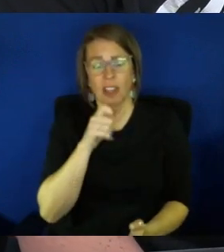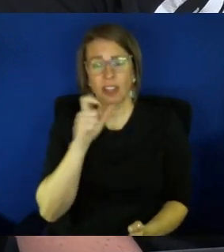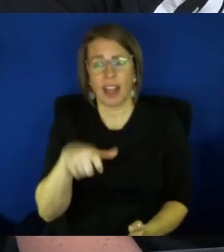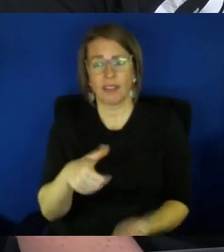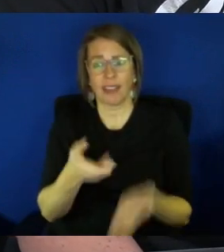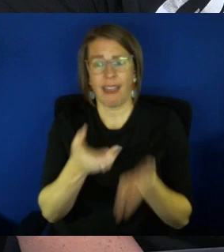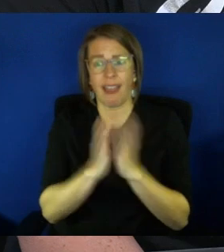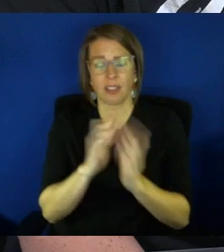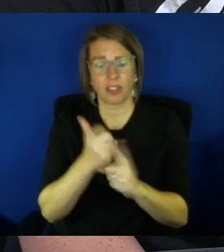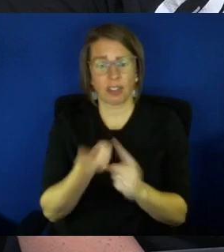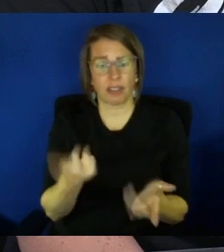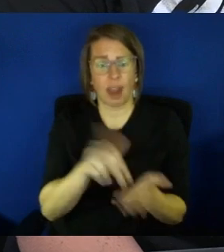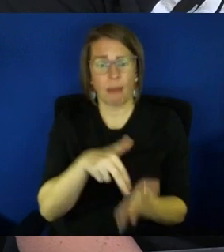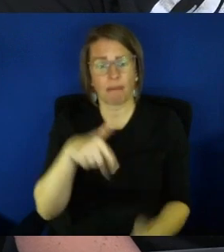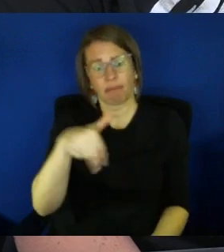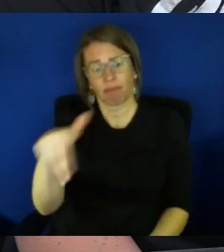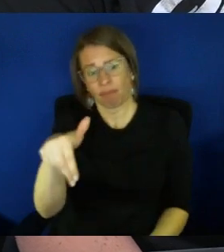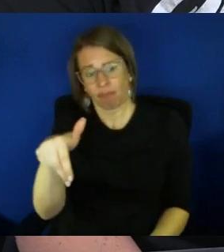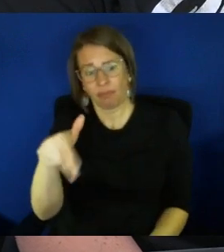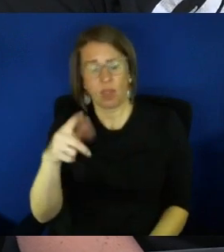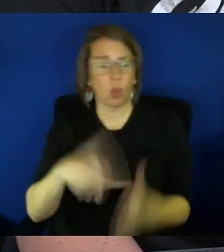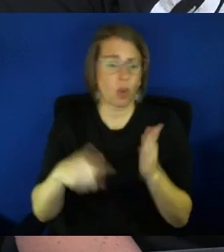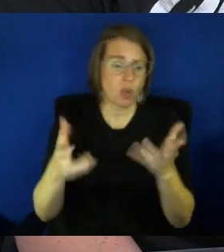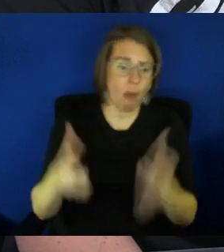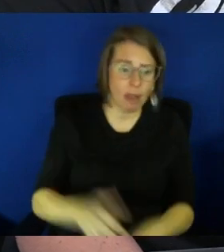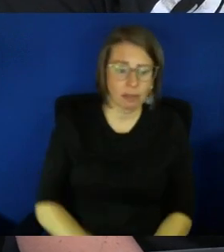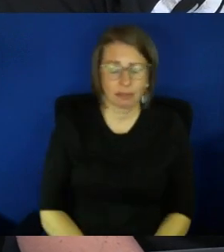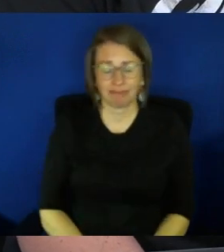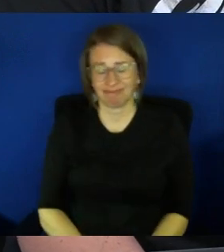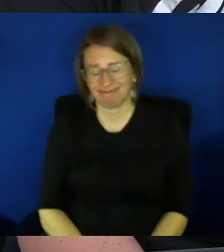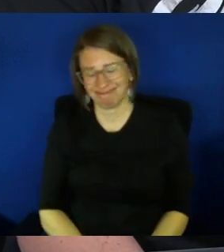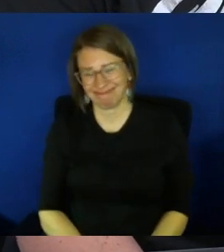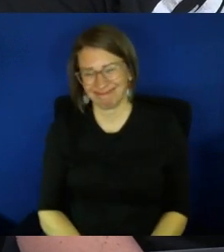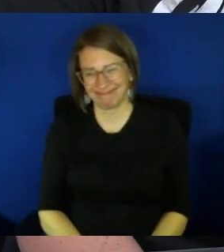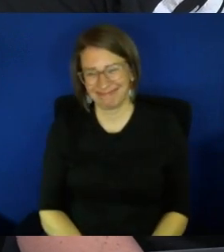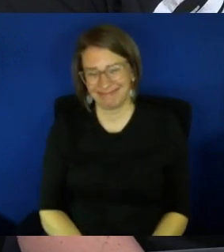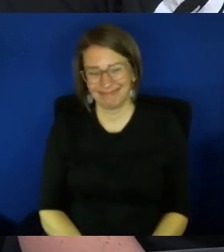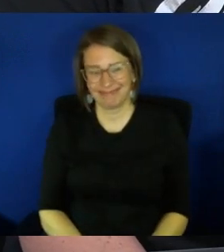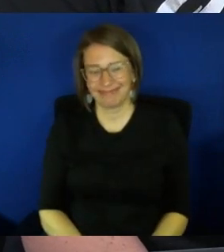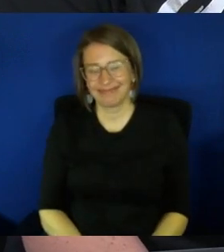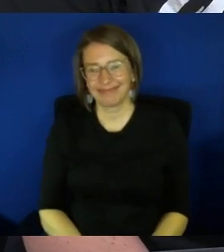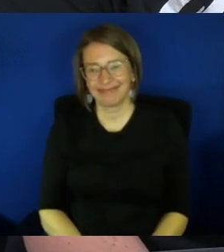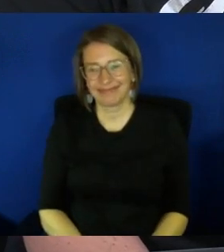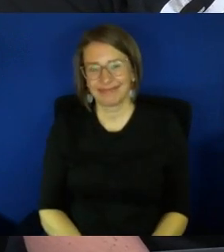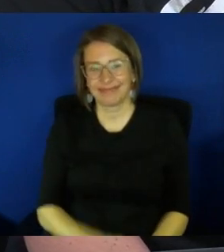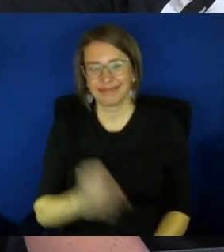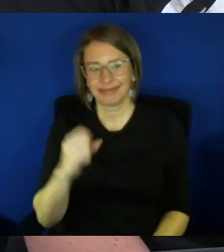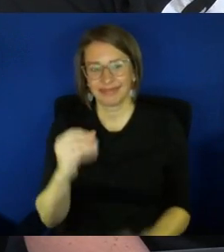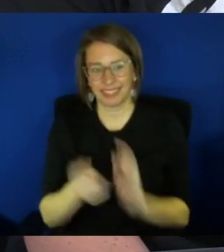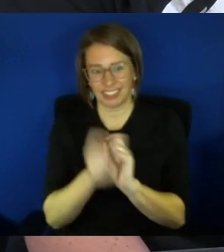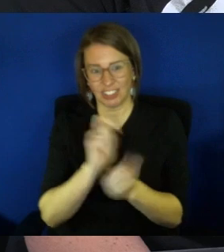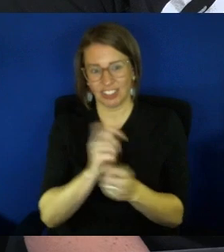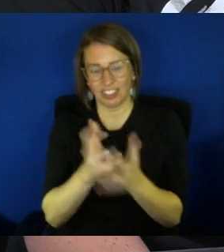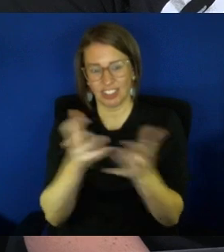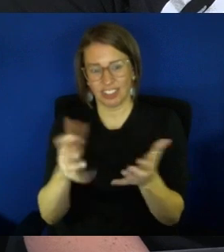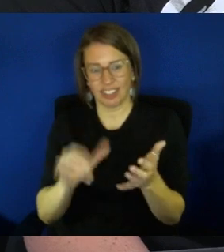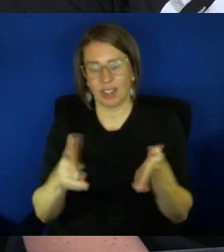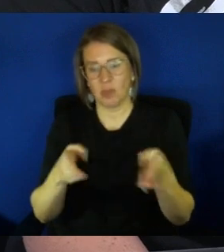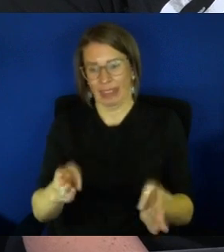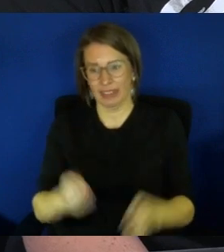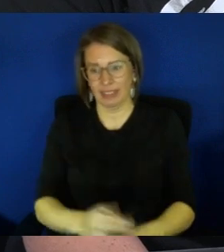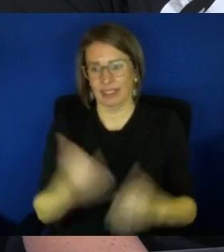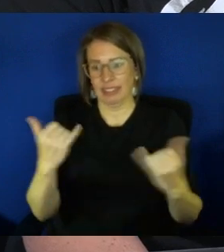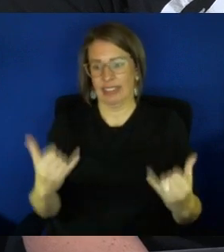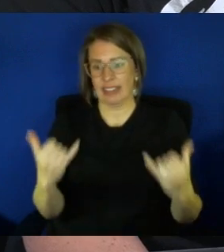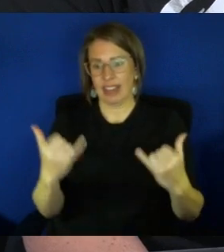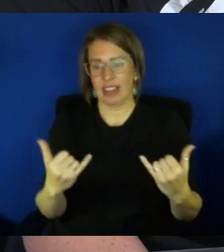up going, what do you want? So it changed a lot that way. And even today, it's, you move